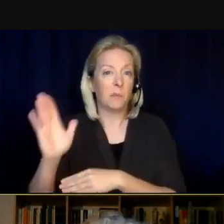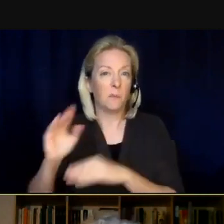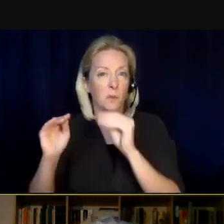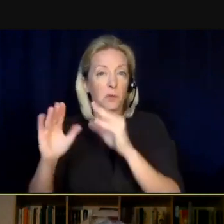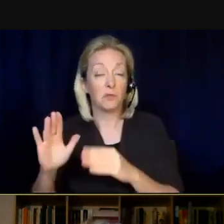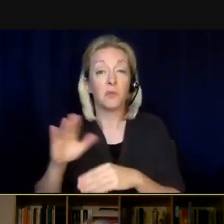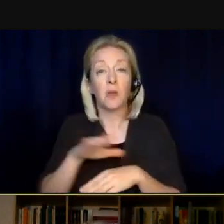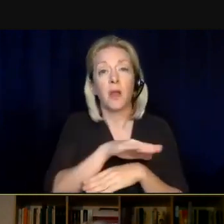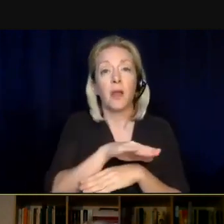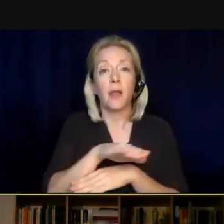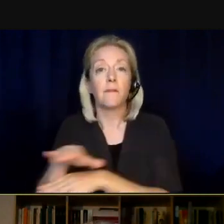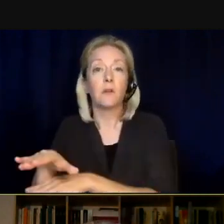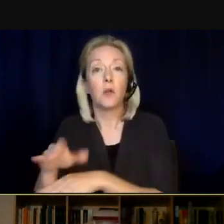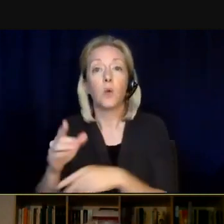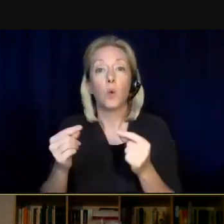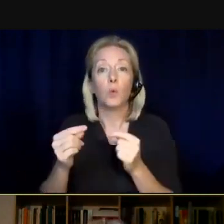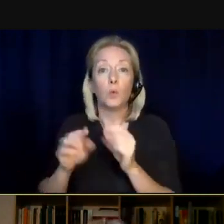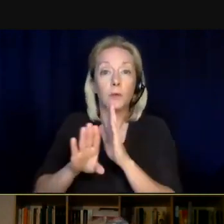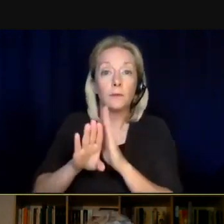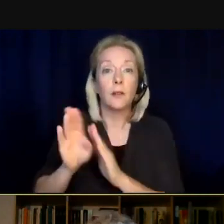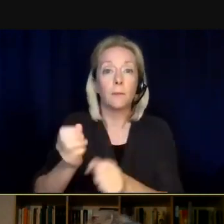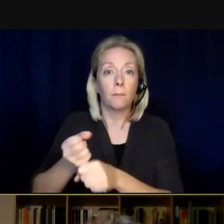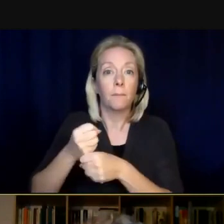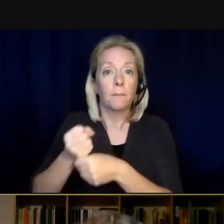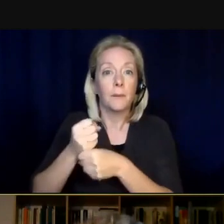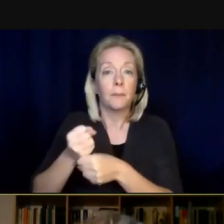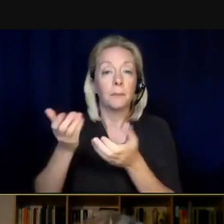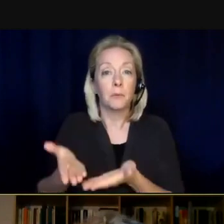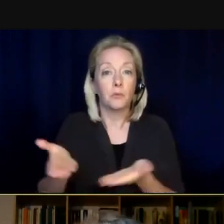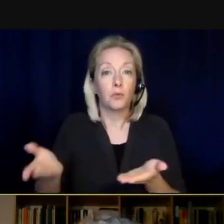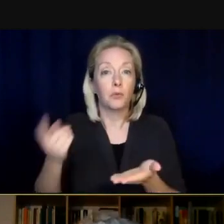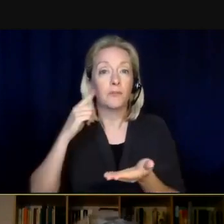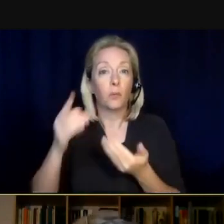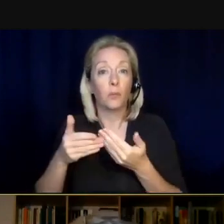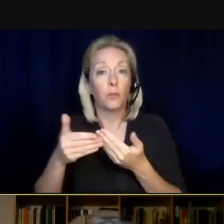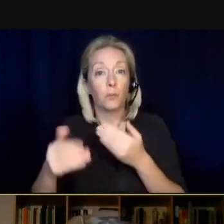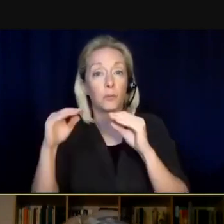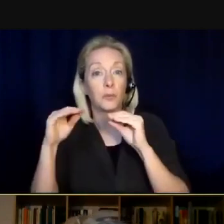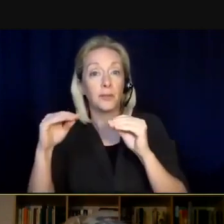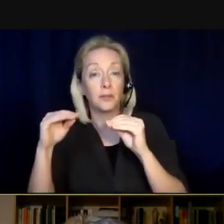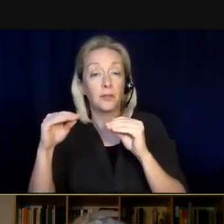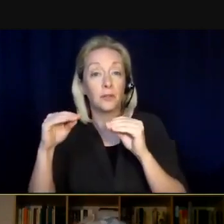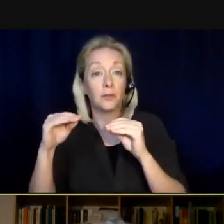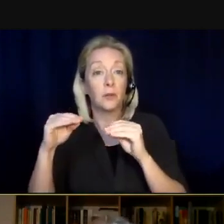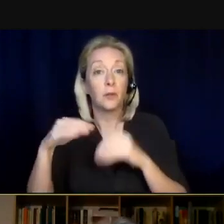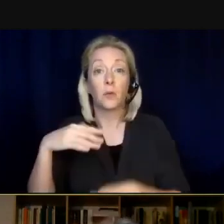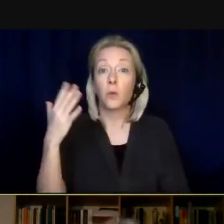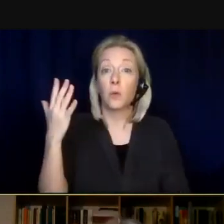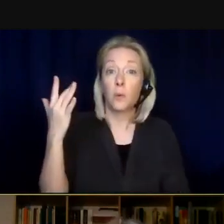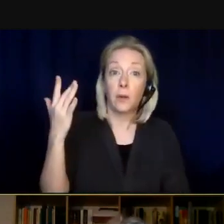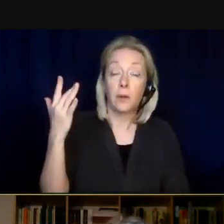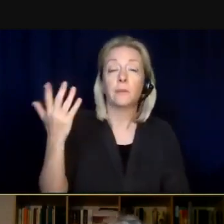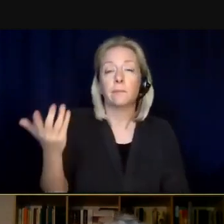teacher building instructional materials. The reason is, as you all probably know,